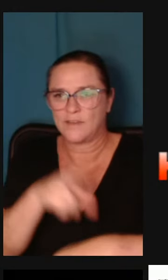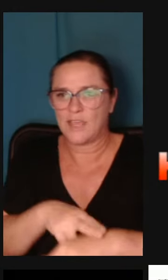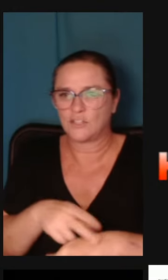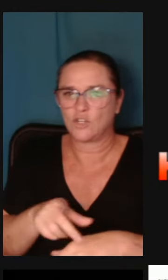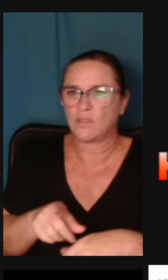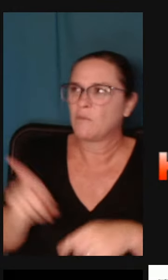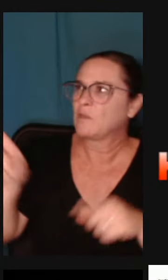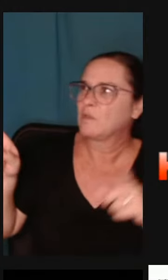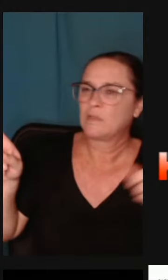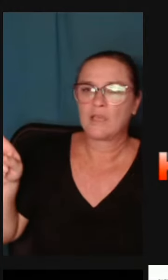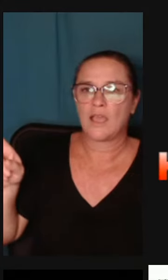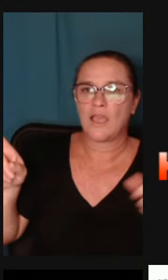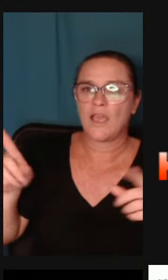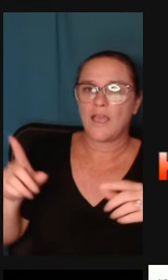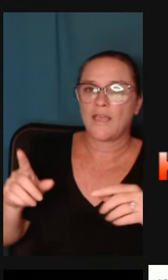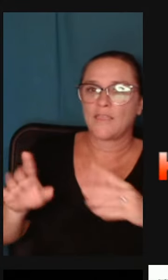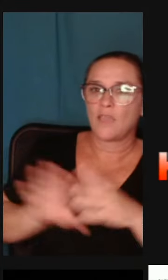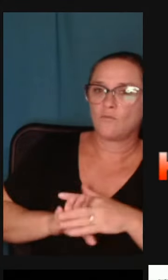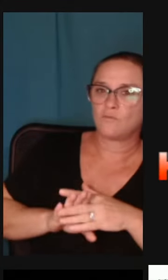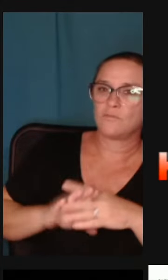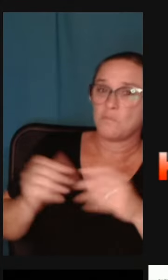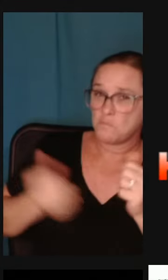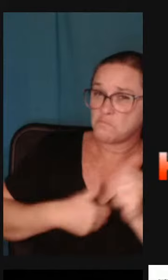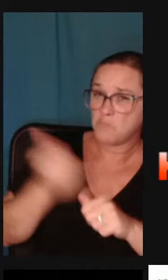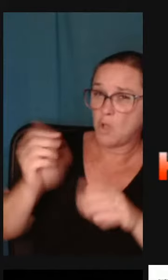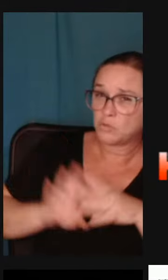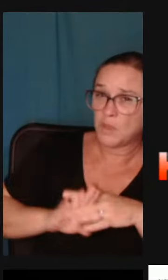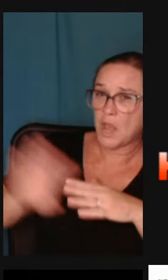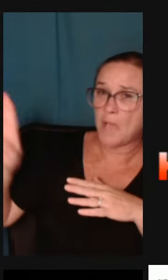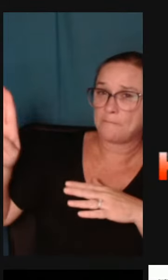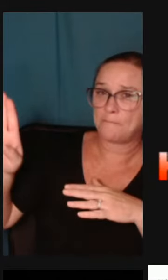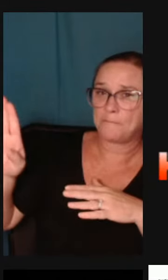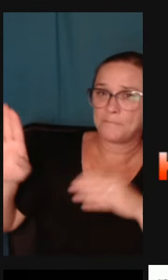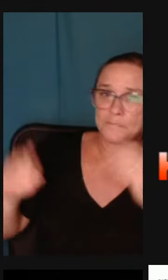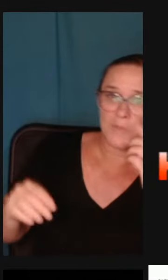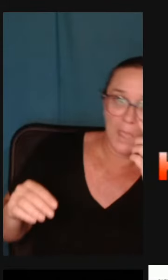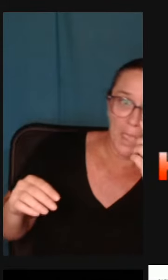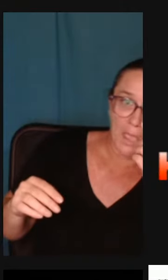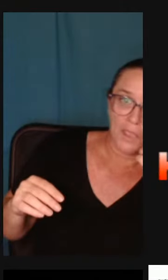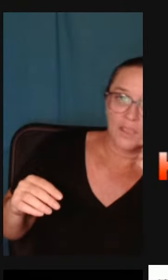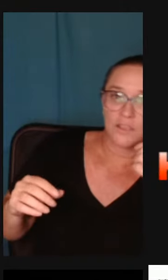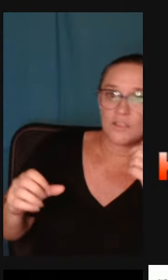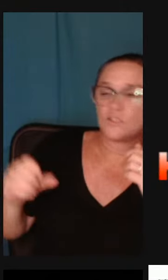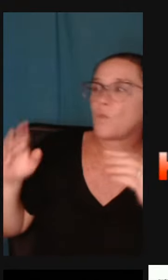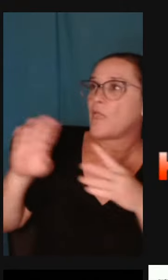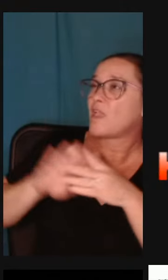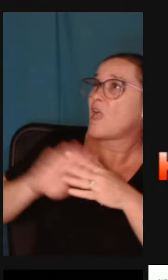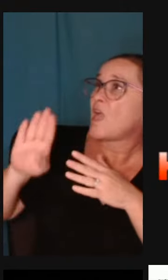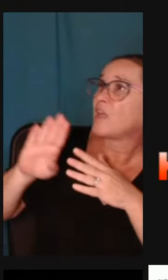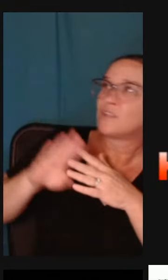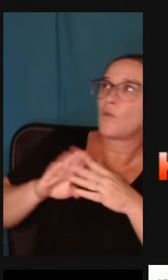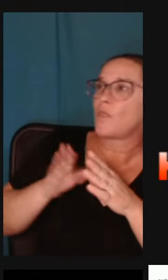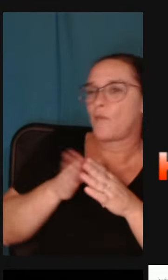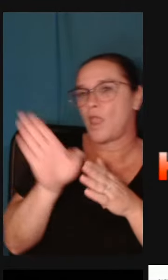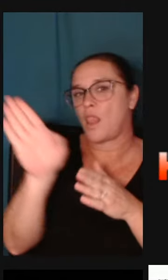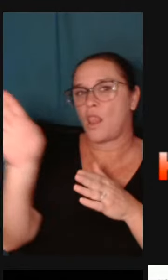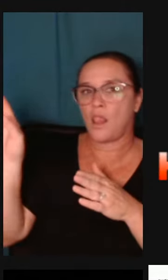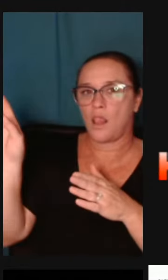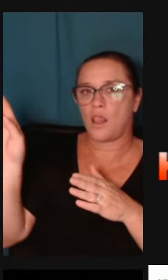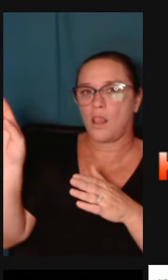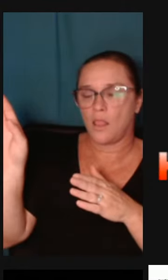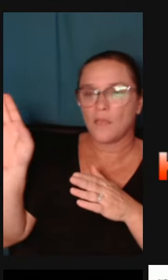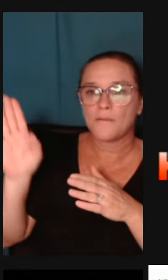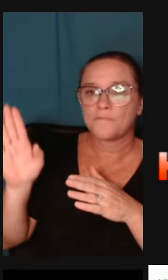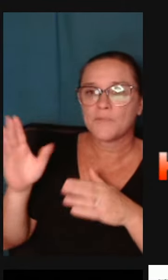uphill. They sensed the thundering sound was a huge landslide bearing down on them, so they ran to the sides. Several took themselves